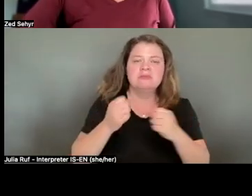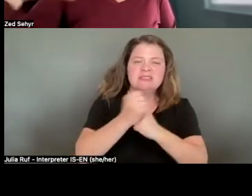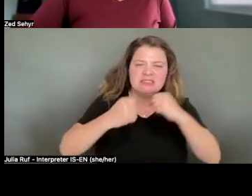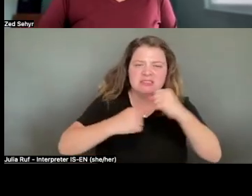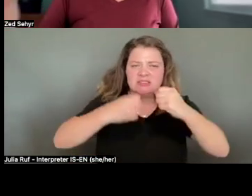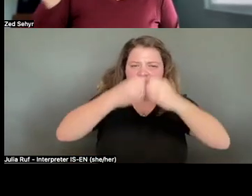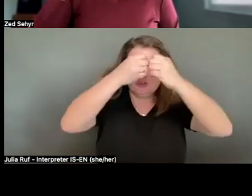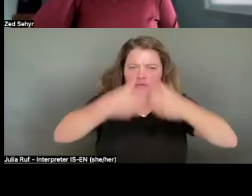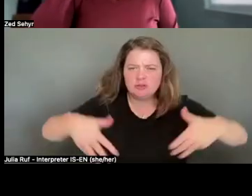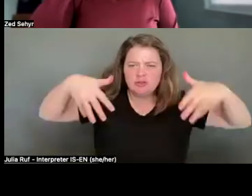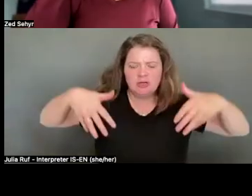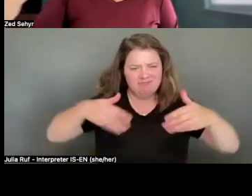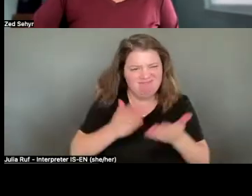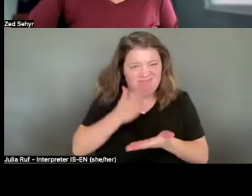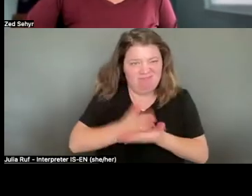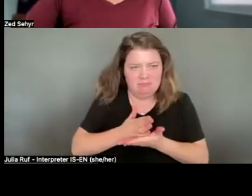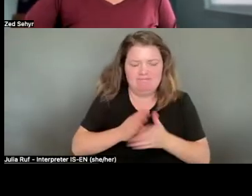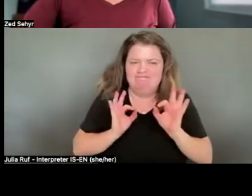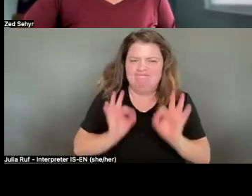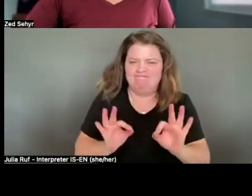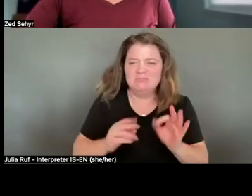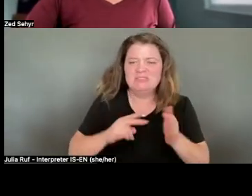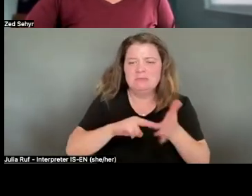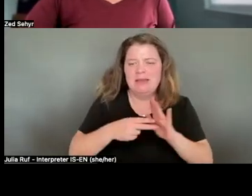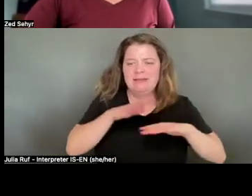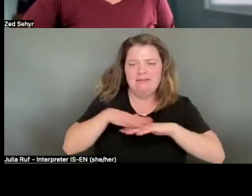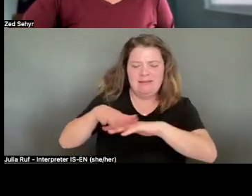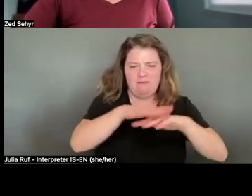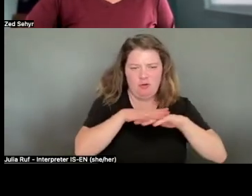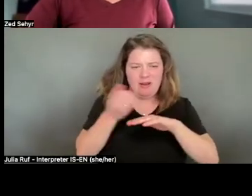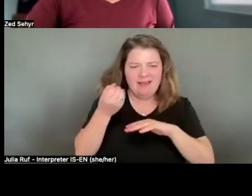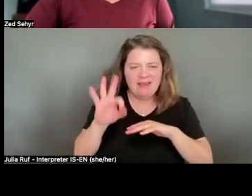the resulting semantic networks.